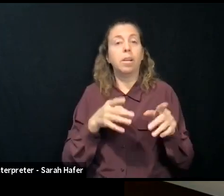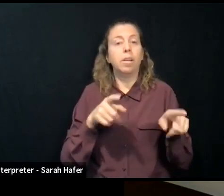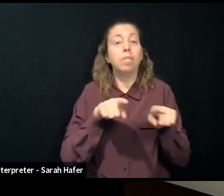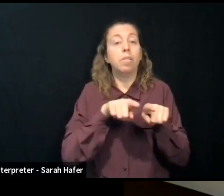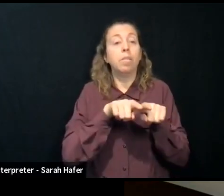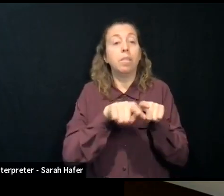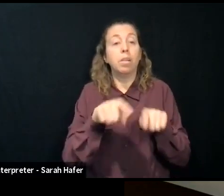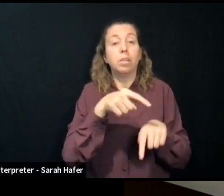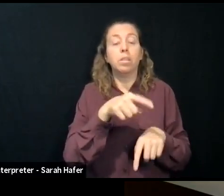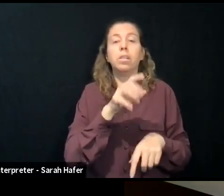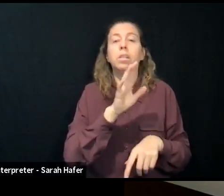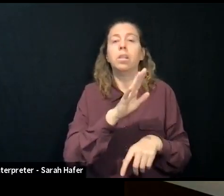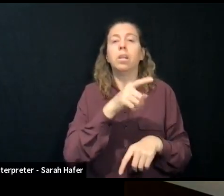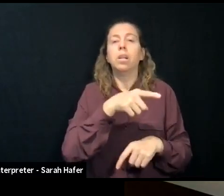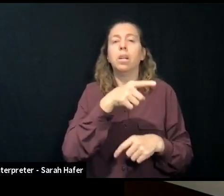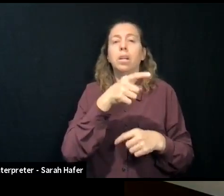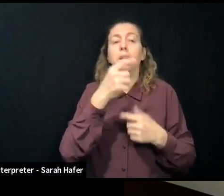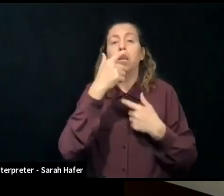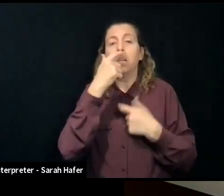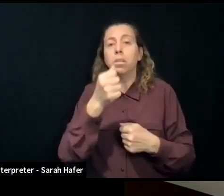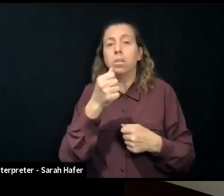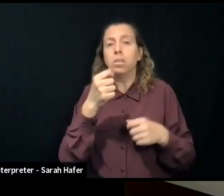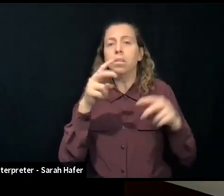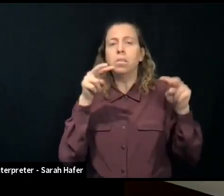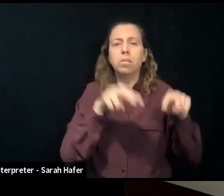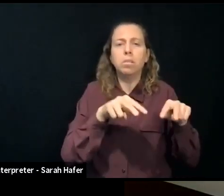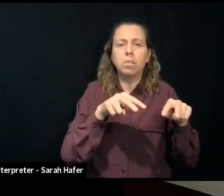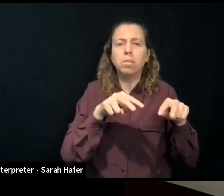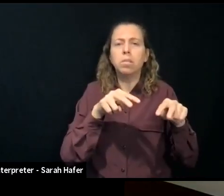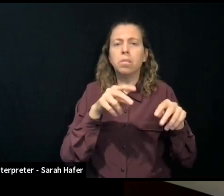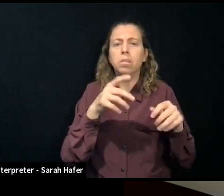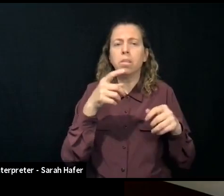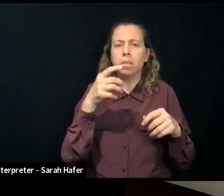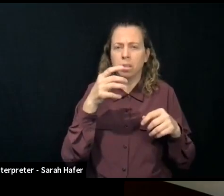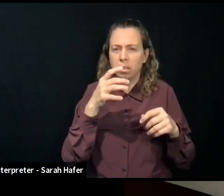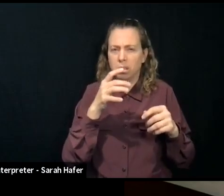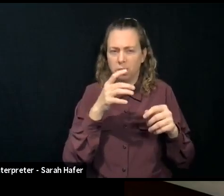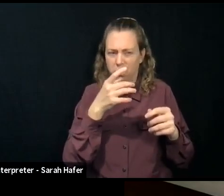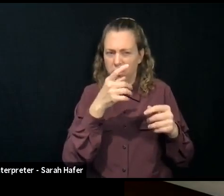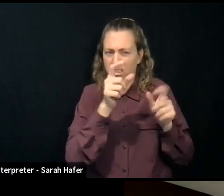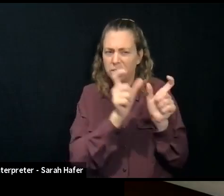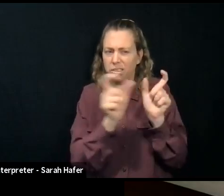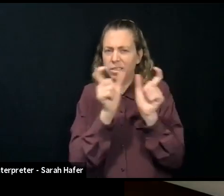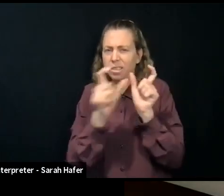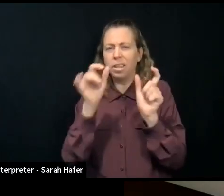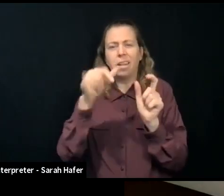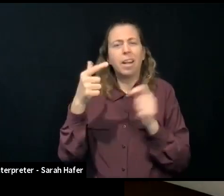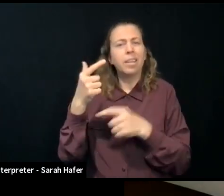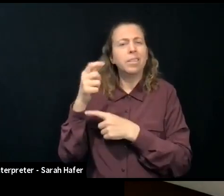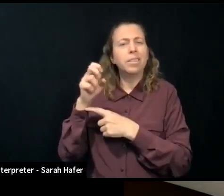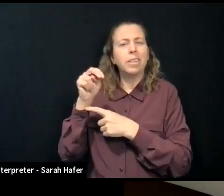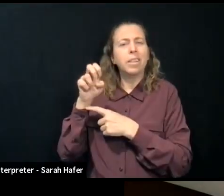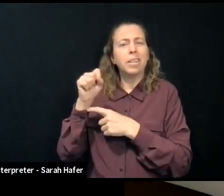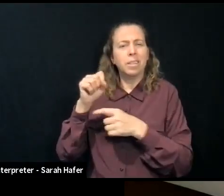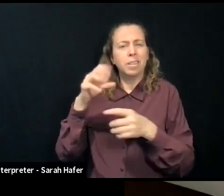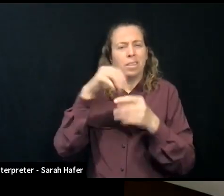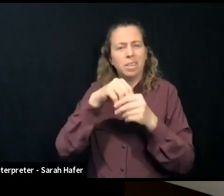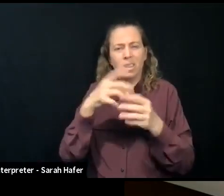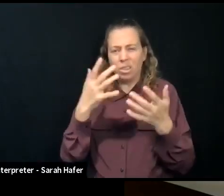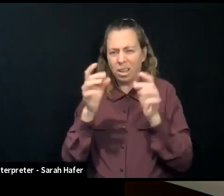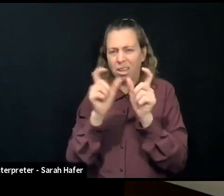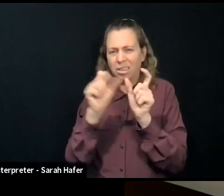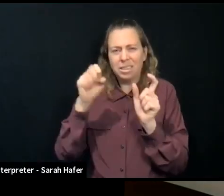genetic information from the virus sequence that suggests it may act like a variant of concern, but for which we don't